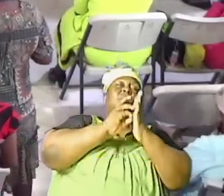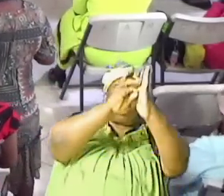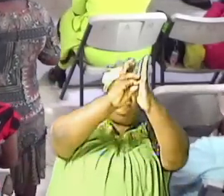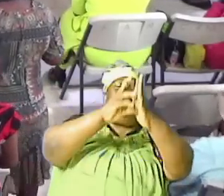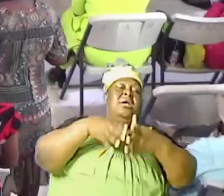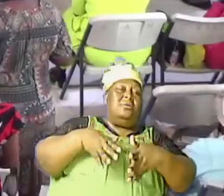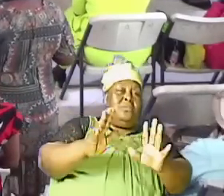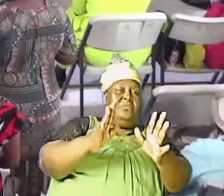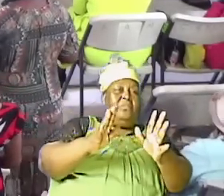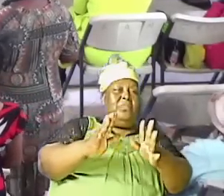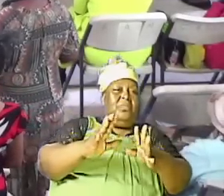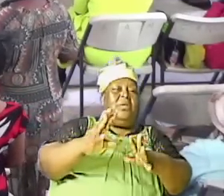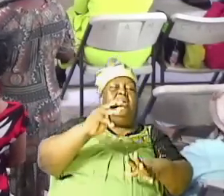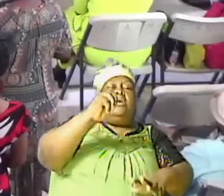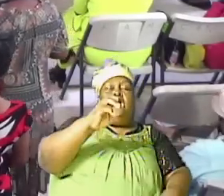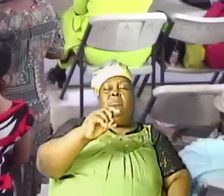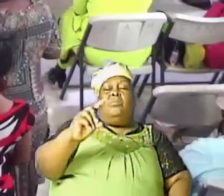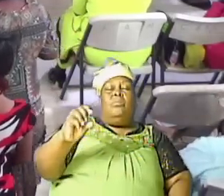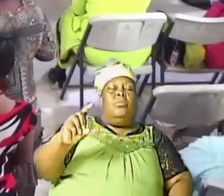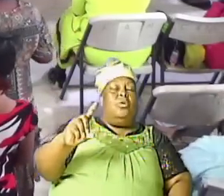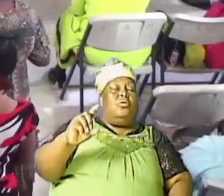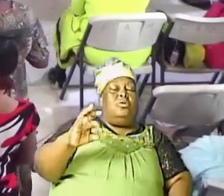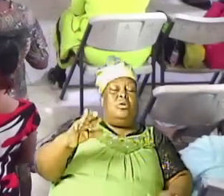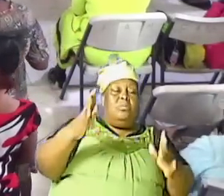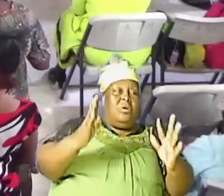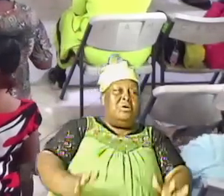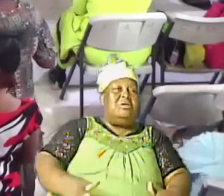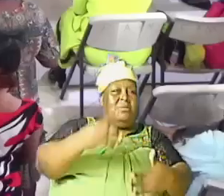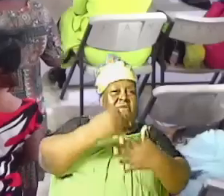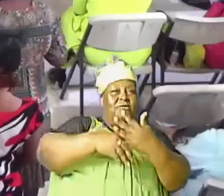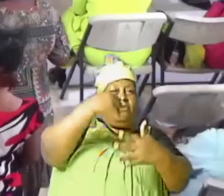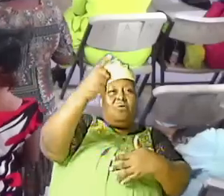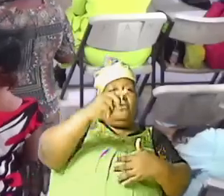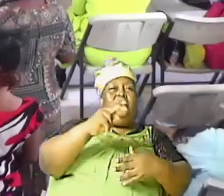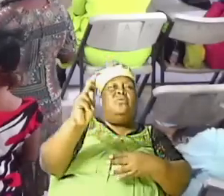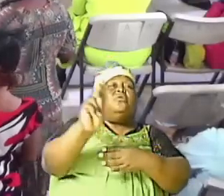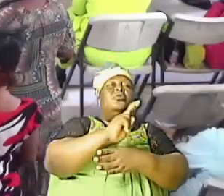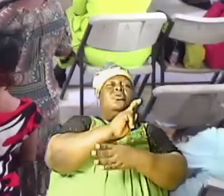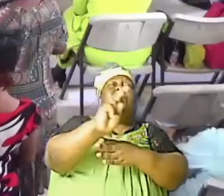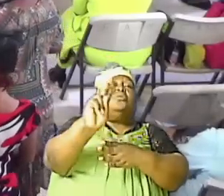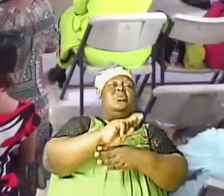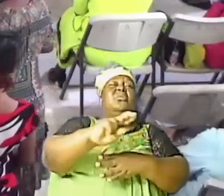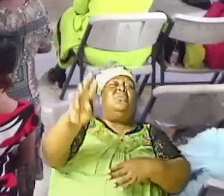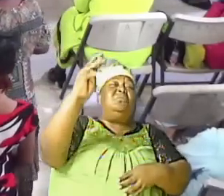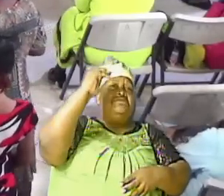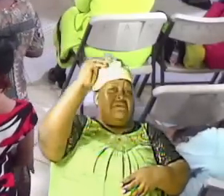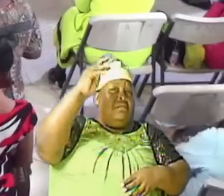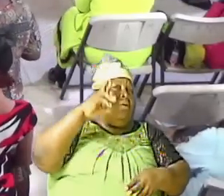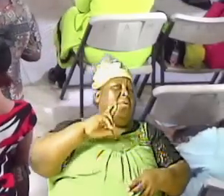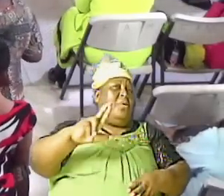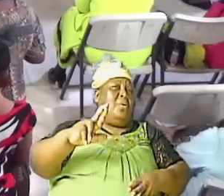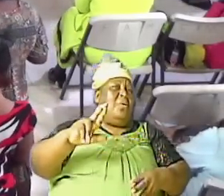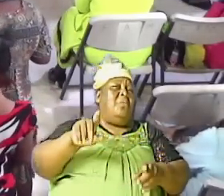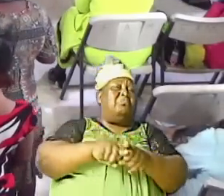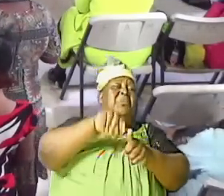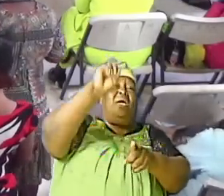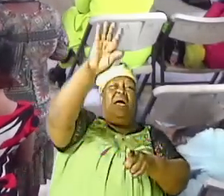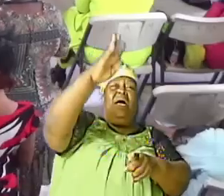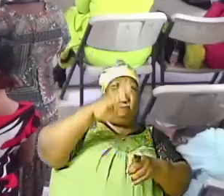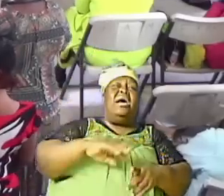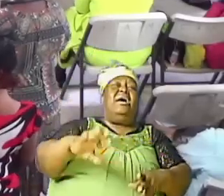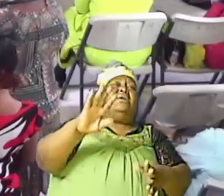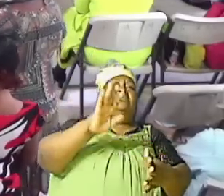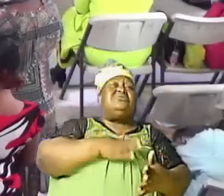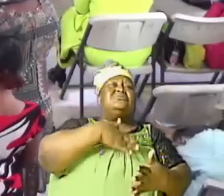we present the moderator before you. We pray, oh God, that you'll use him or her as your will is, oh God. God, I pray that